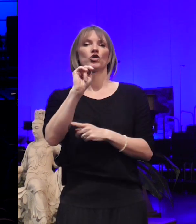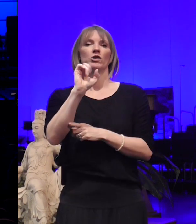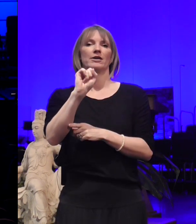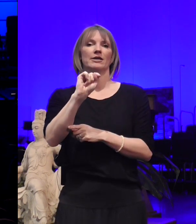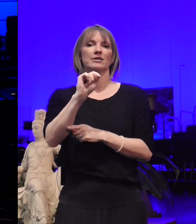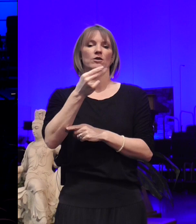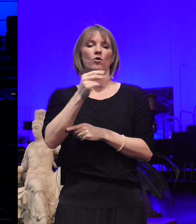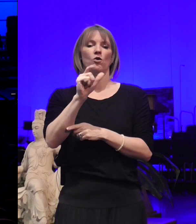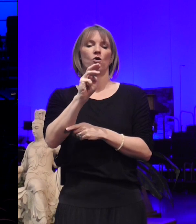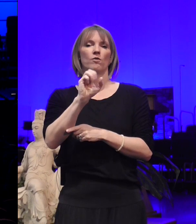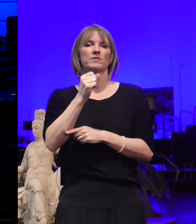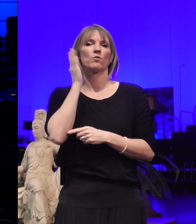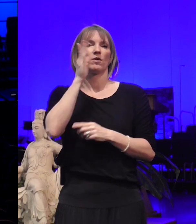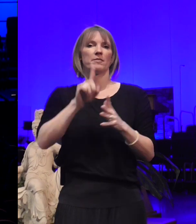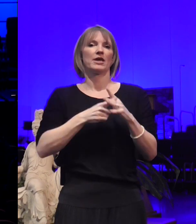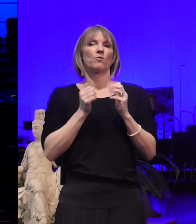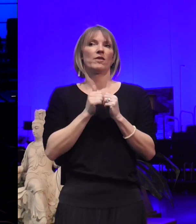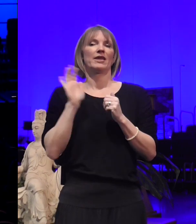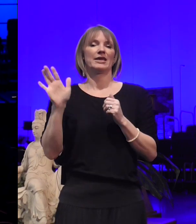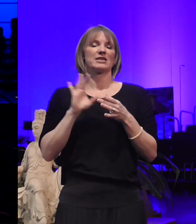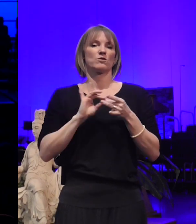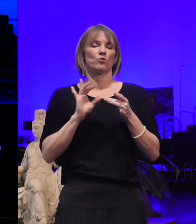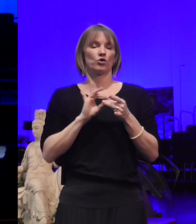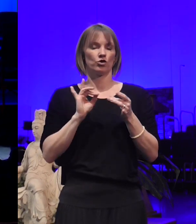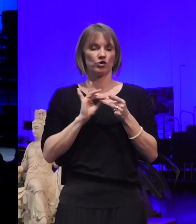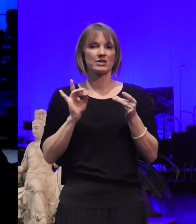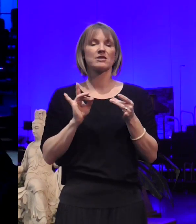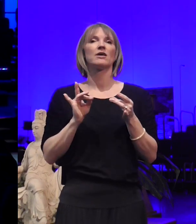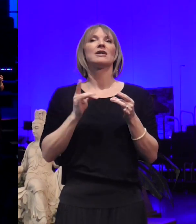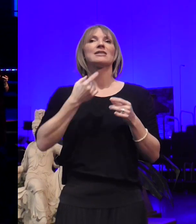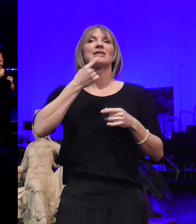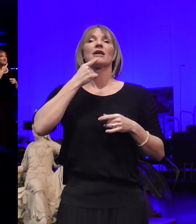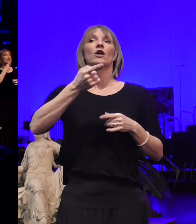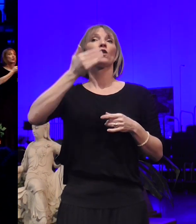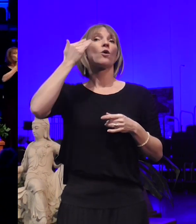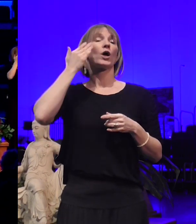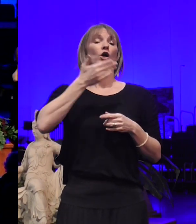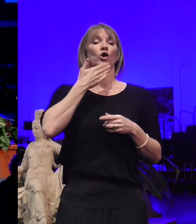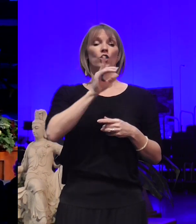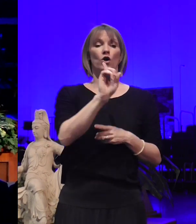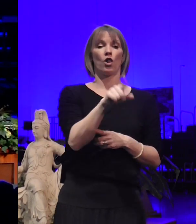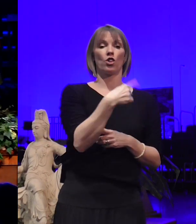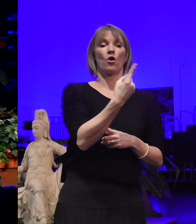we'll begin our prayer with his words, saying, knowing that good alone